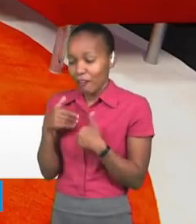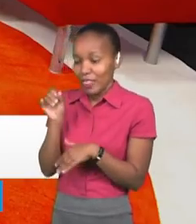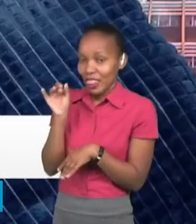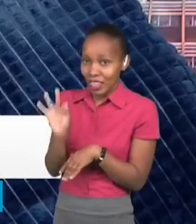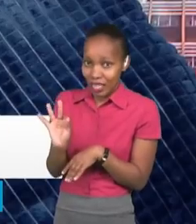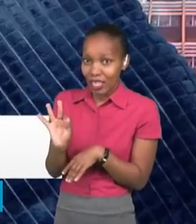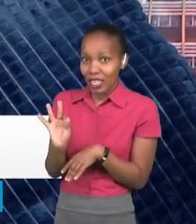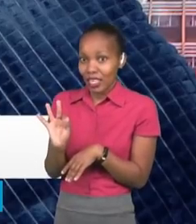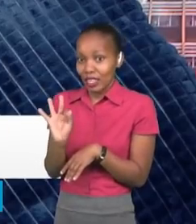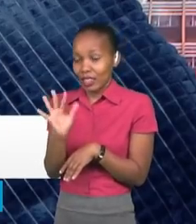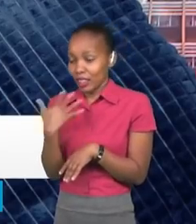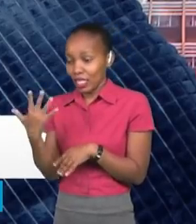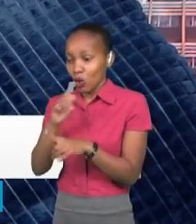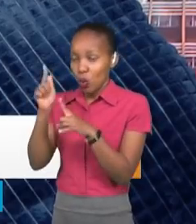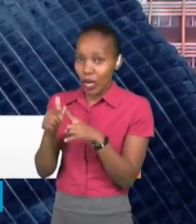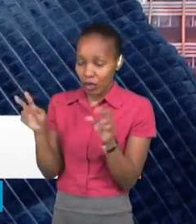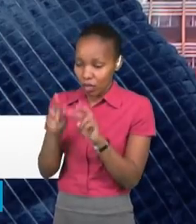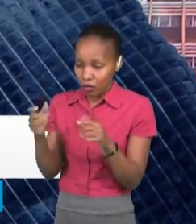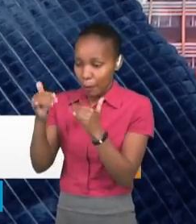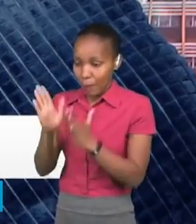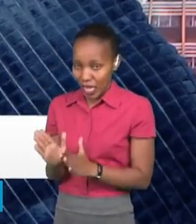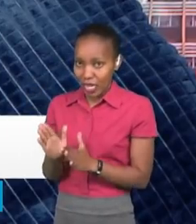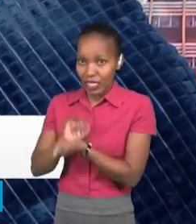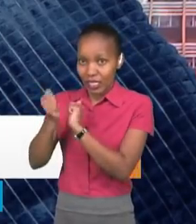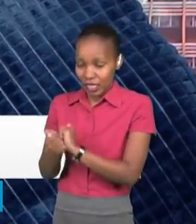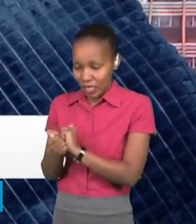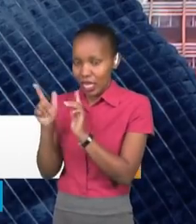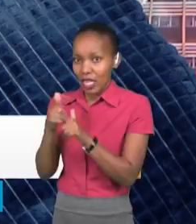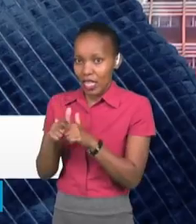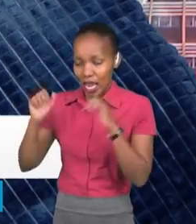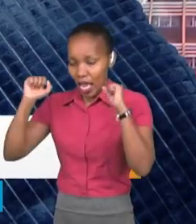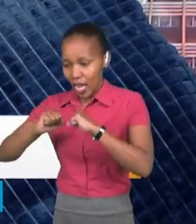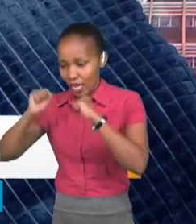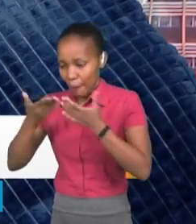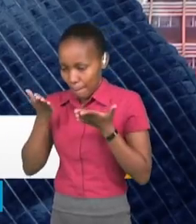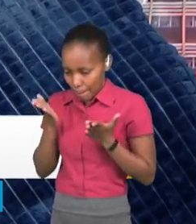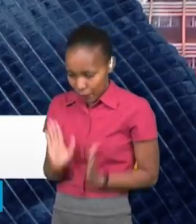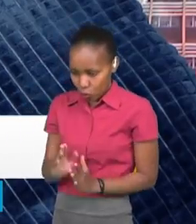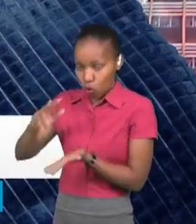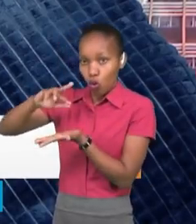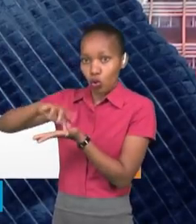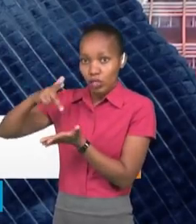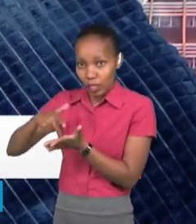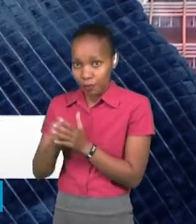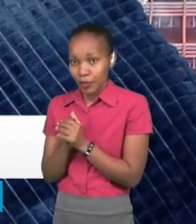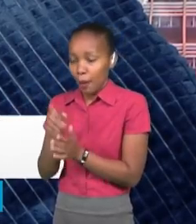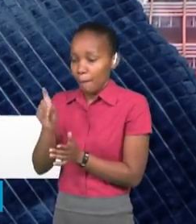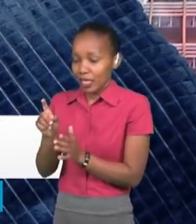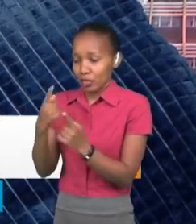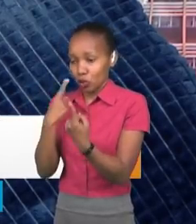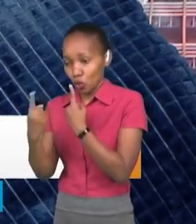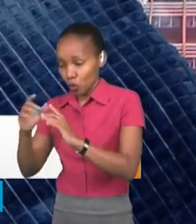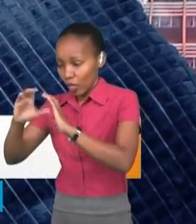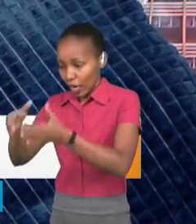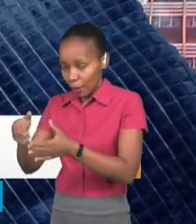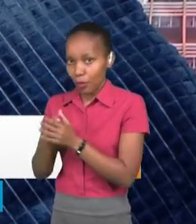there are three elements to it. You know, when you're actually looking for player transfers, is the question of you agreeing the personal terms with the player. Sure. You have to talk to the club